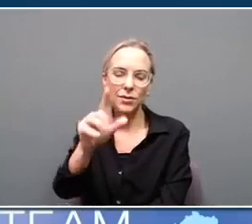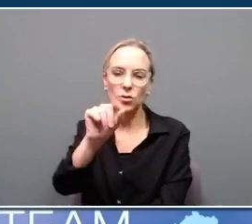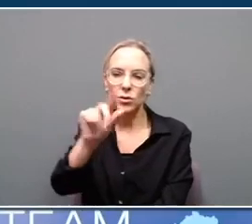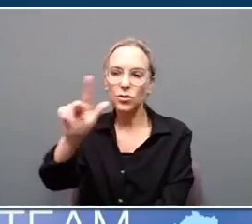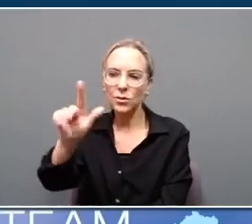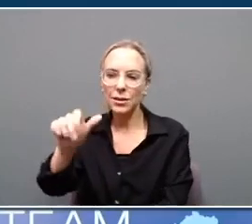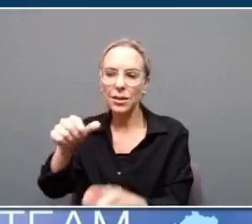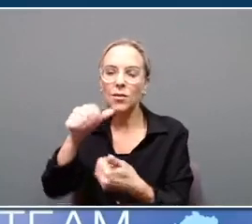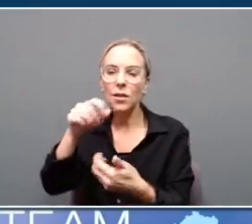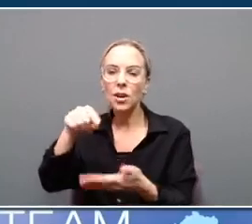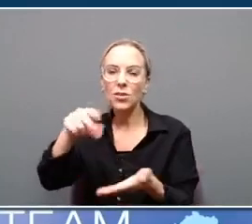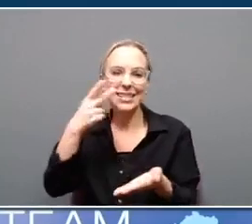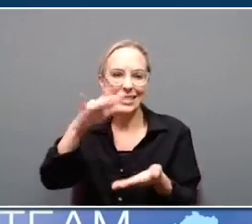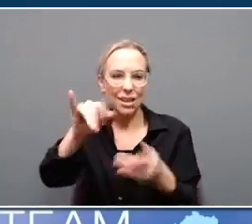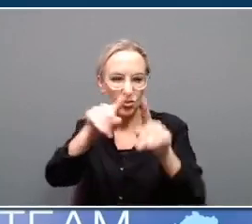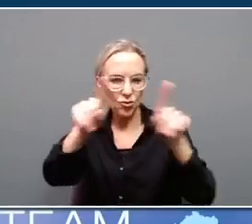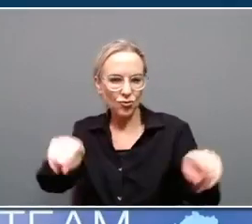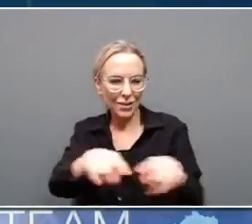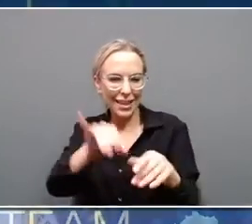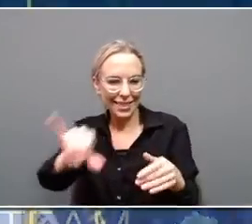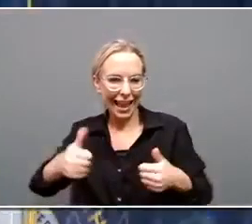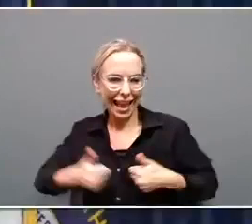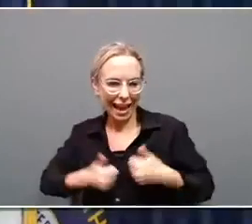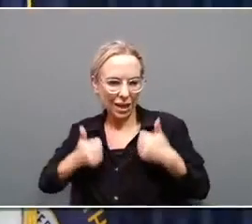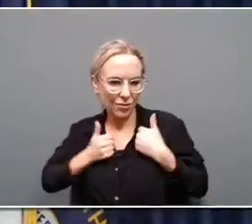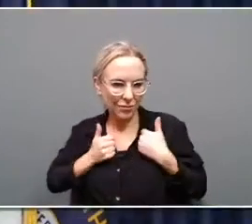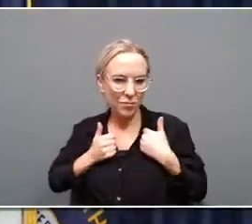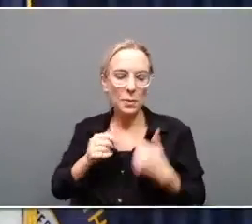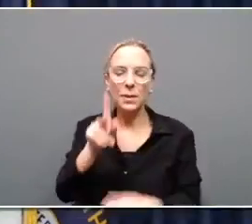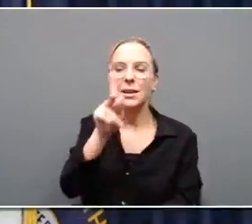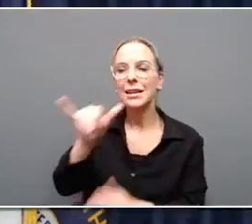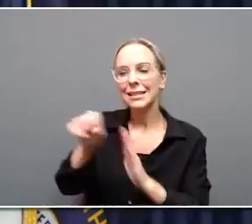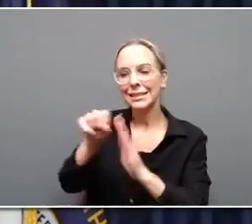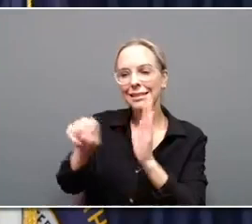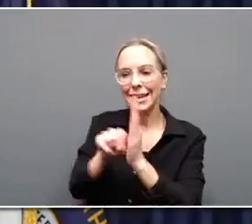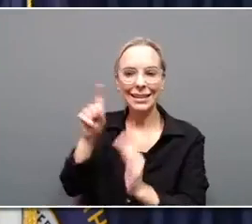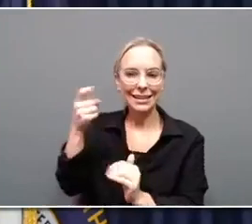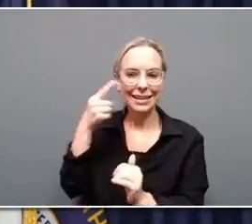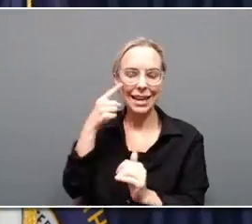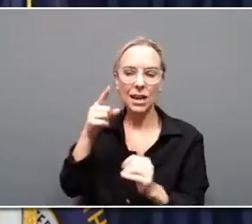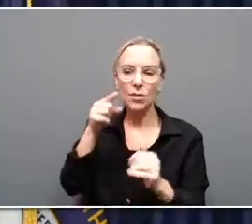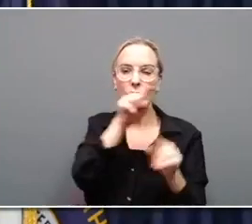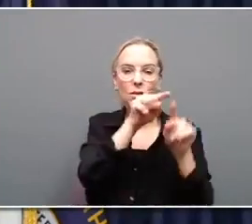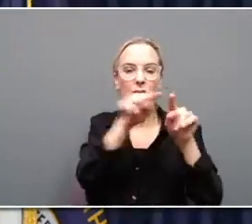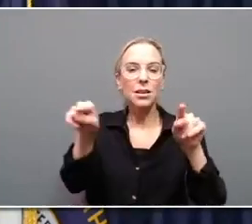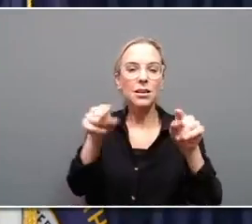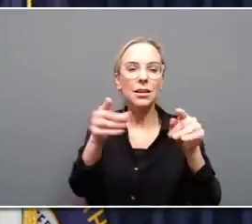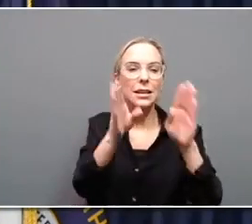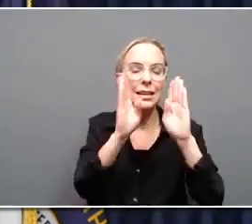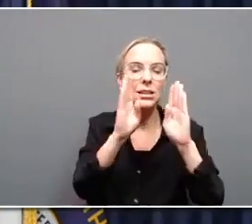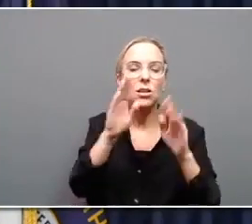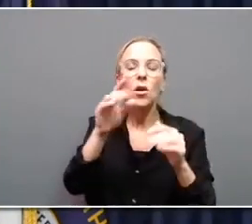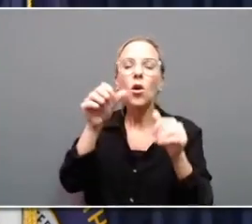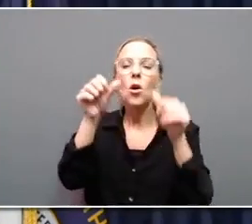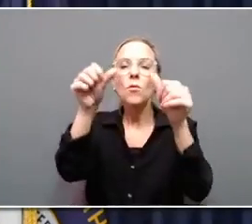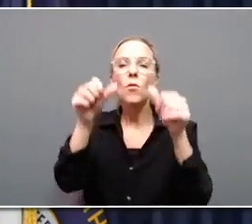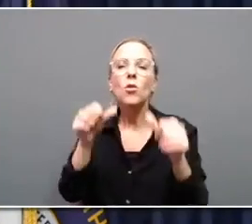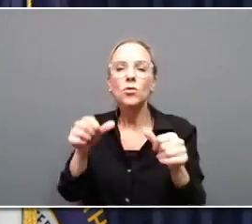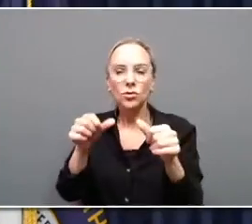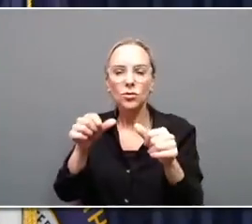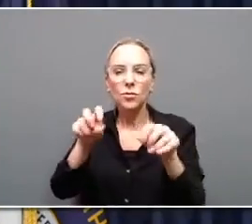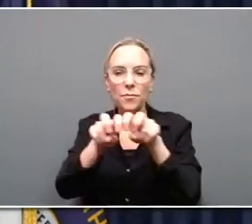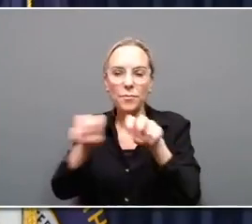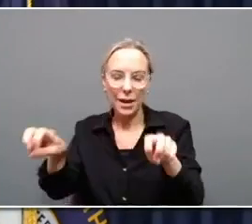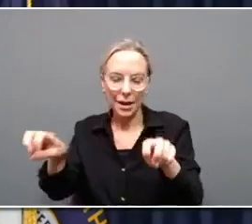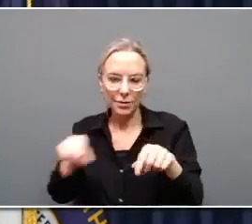on the screen. The Kentucky State Capitol Attention Poster Contest Panel, 700 Capitol Avenue,